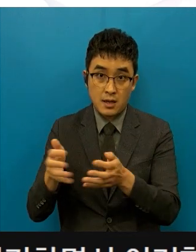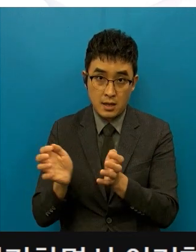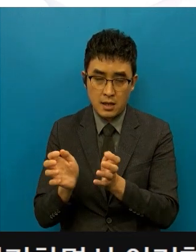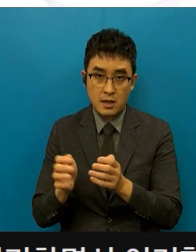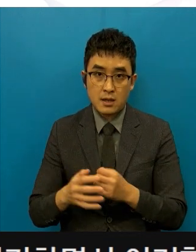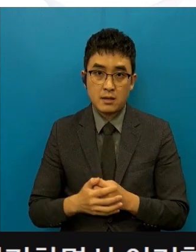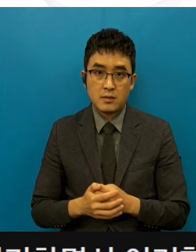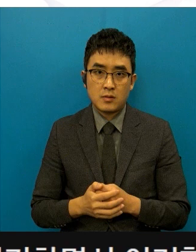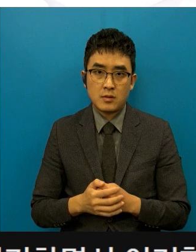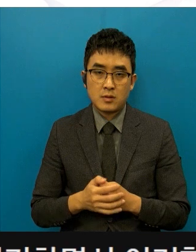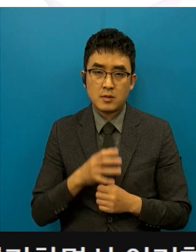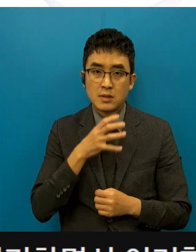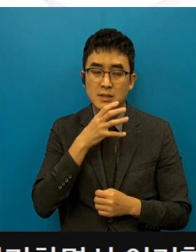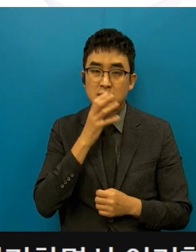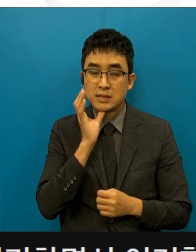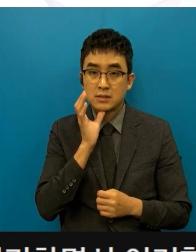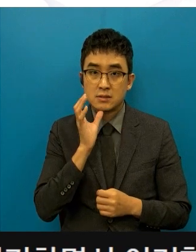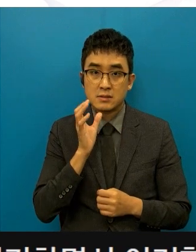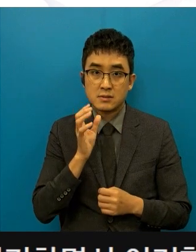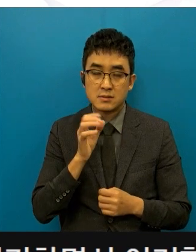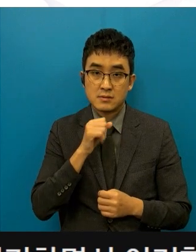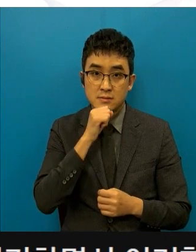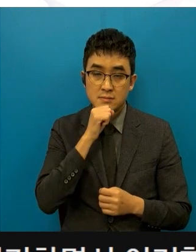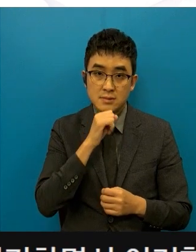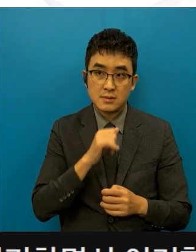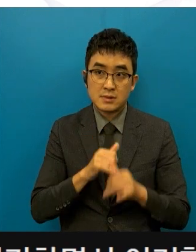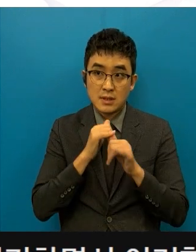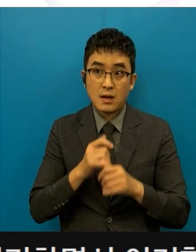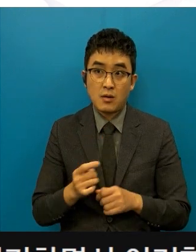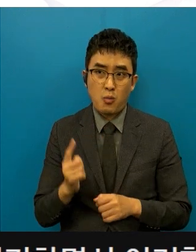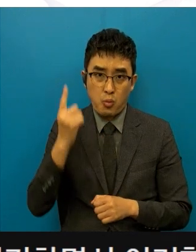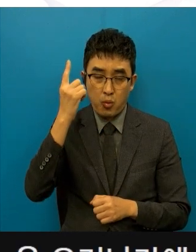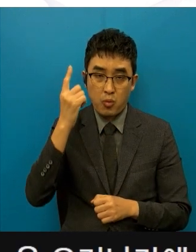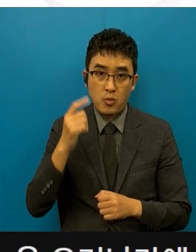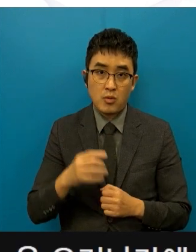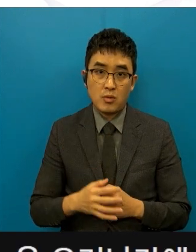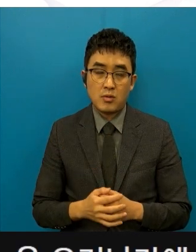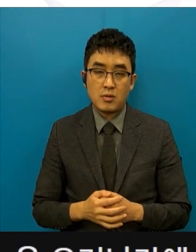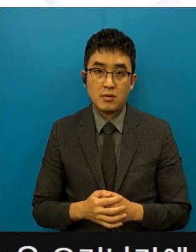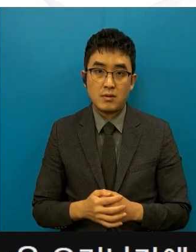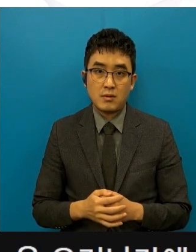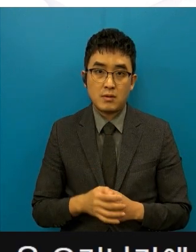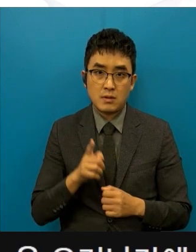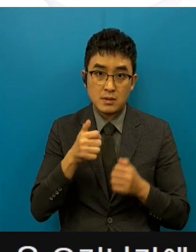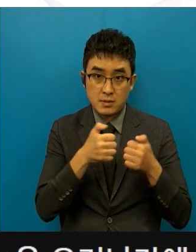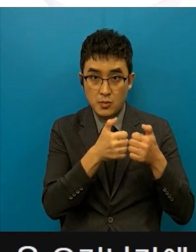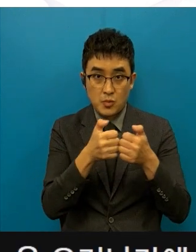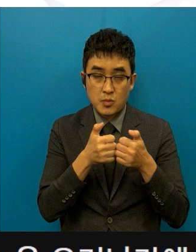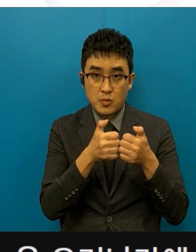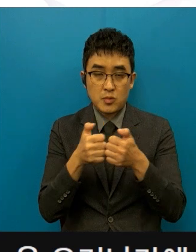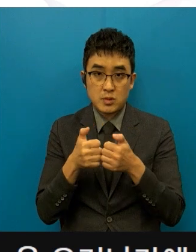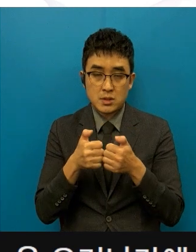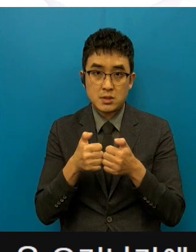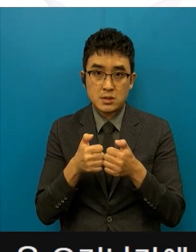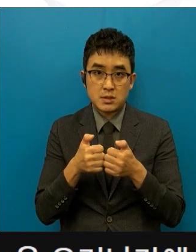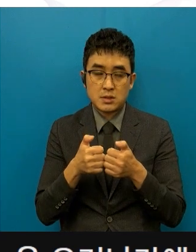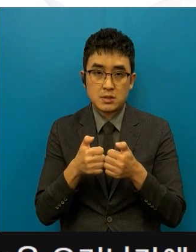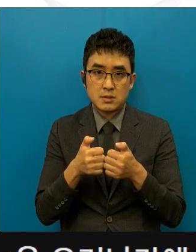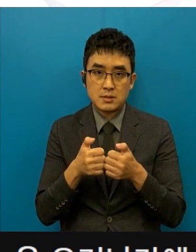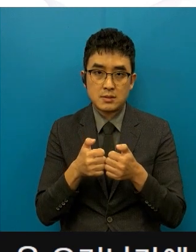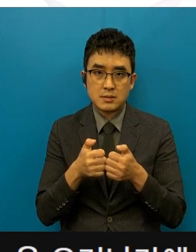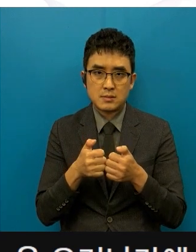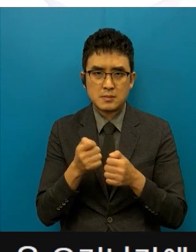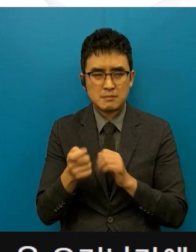rate. They actively argue that the alternative lies in the expansion and